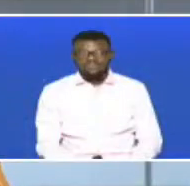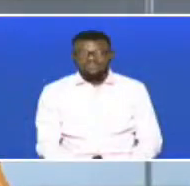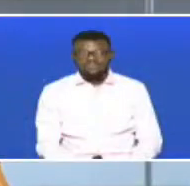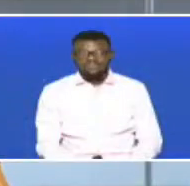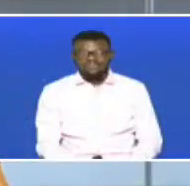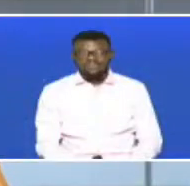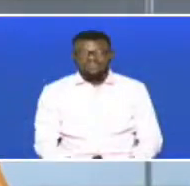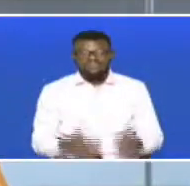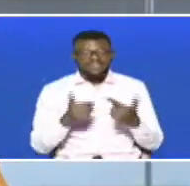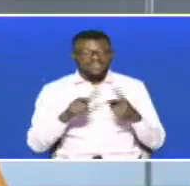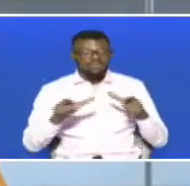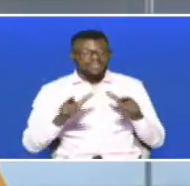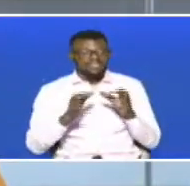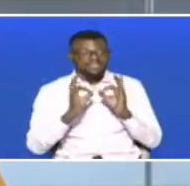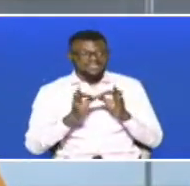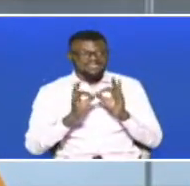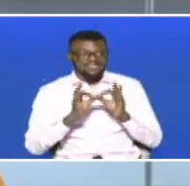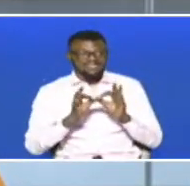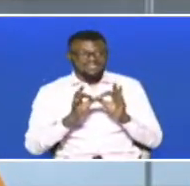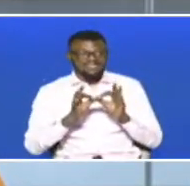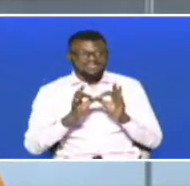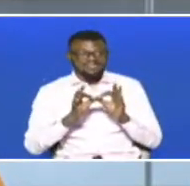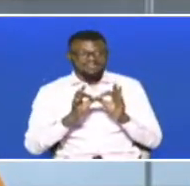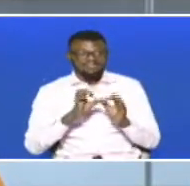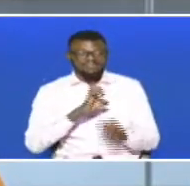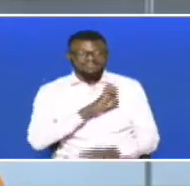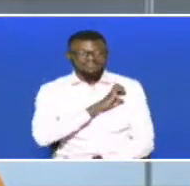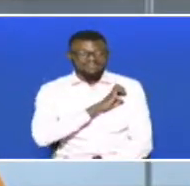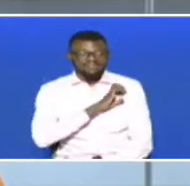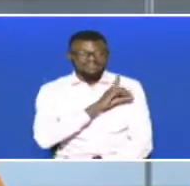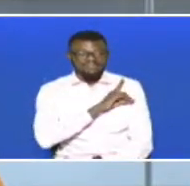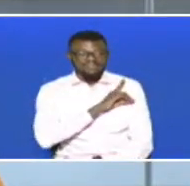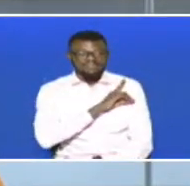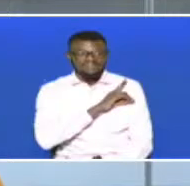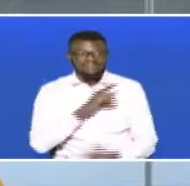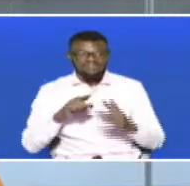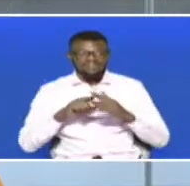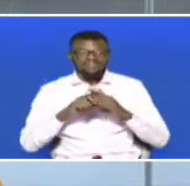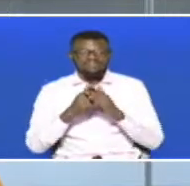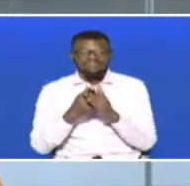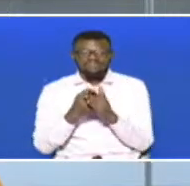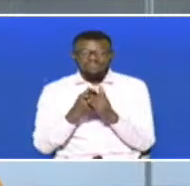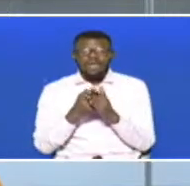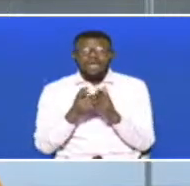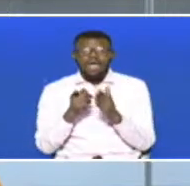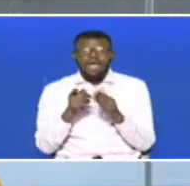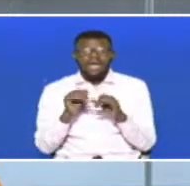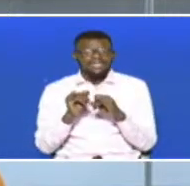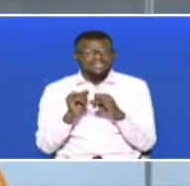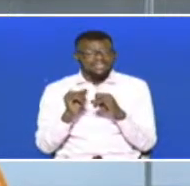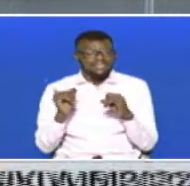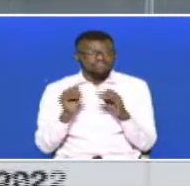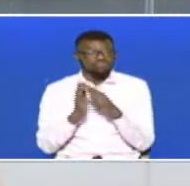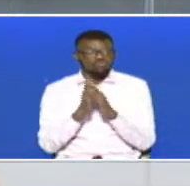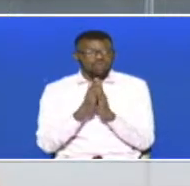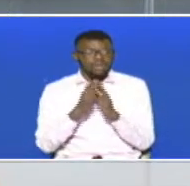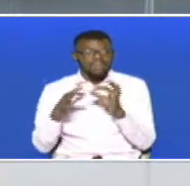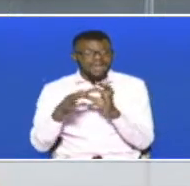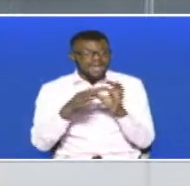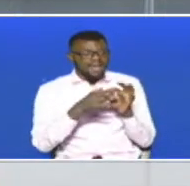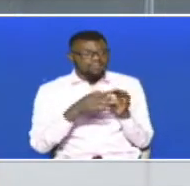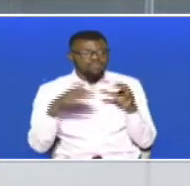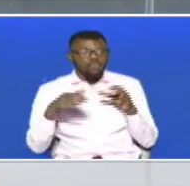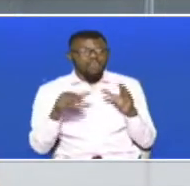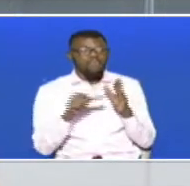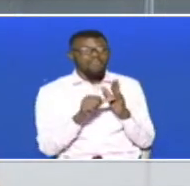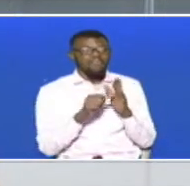All right, our sign language interpreter for tonight's bulletin is Damien Evans. Let's begin with that fresh Azimio storm, where a fresh storm has rocked